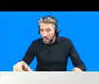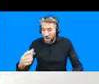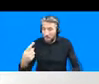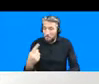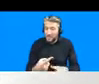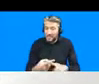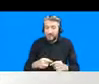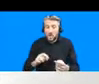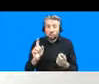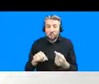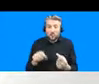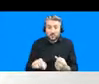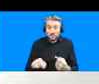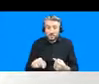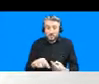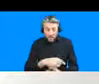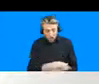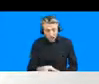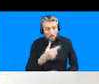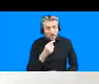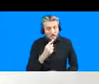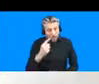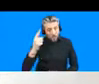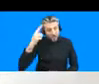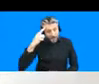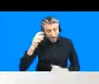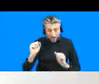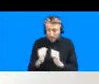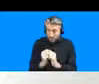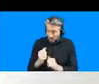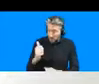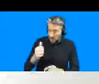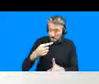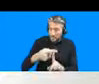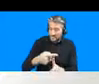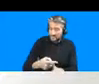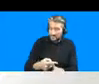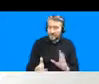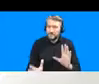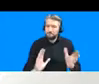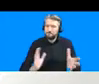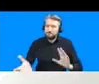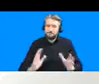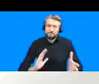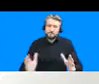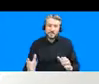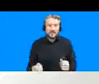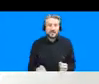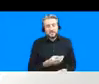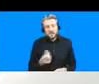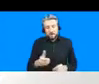economically and socially disadvantaged urban residents you know many of the the sort of tech-based interventions um